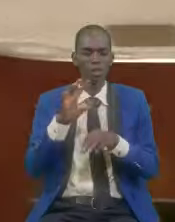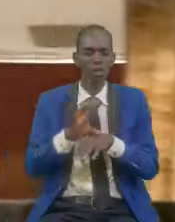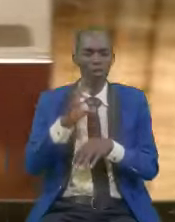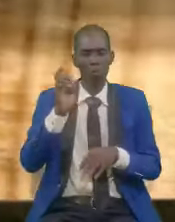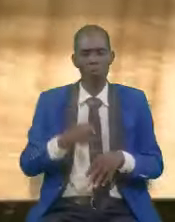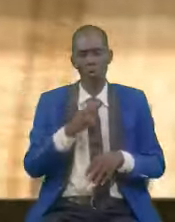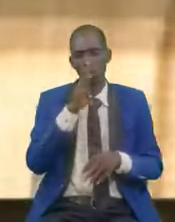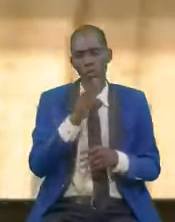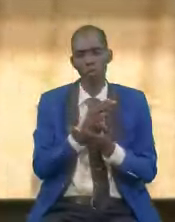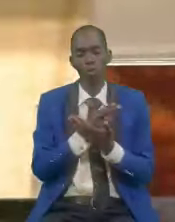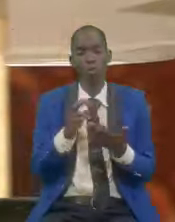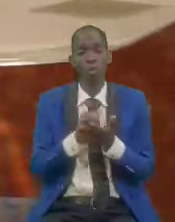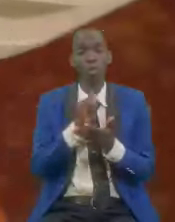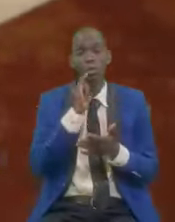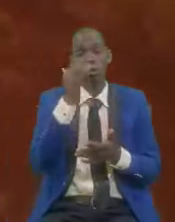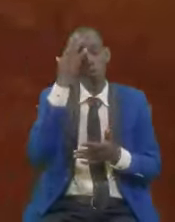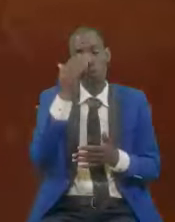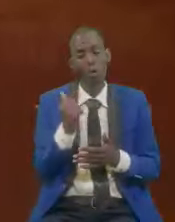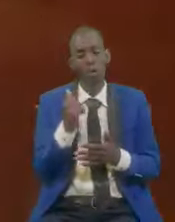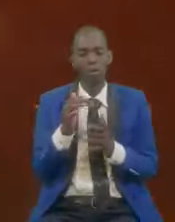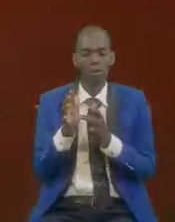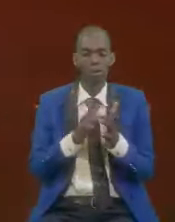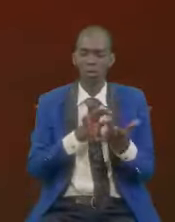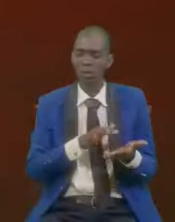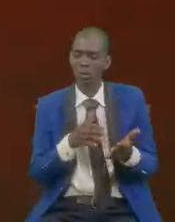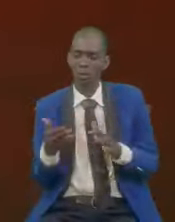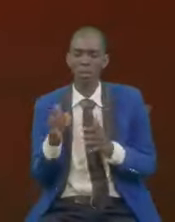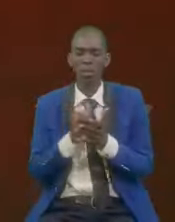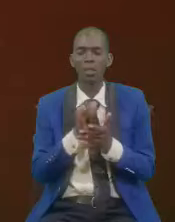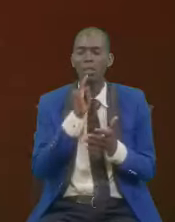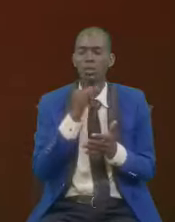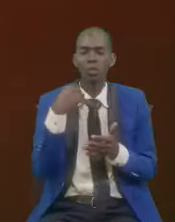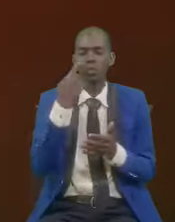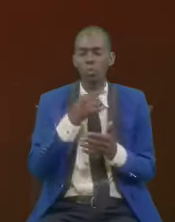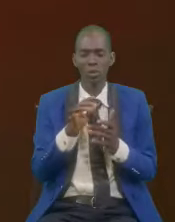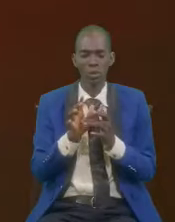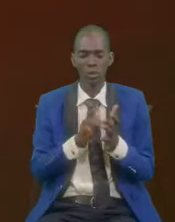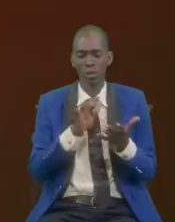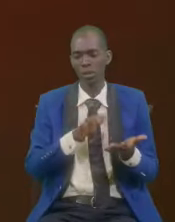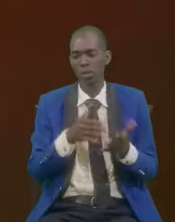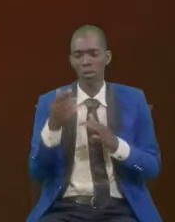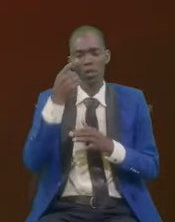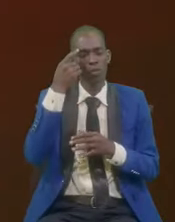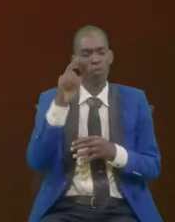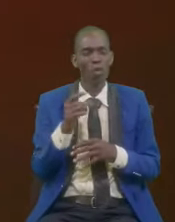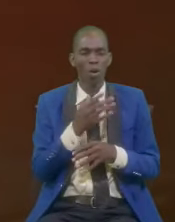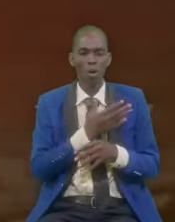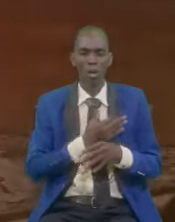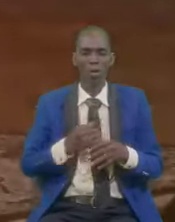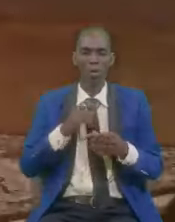what Jesus died for. That's what Jesus has provided. And when we